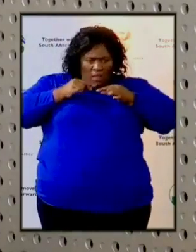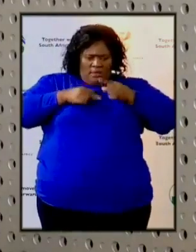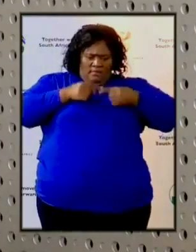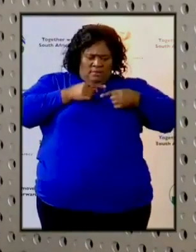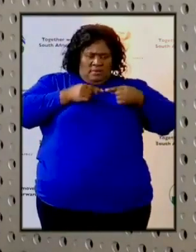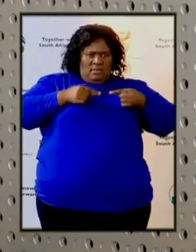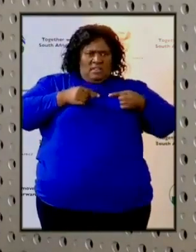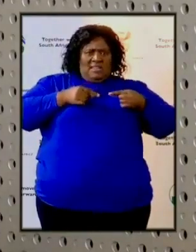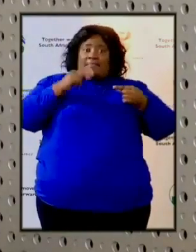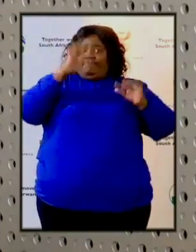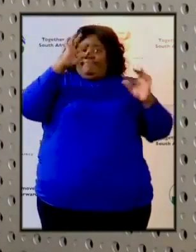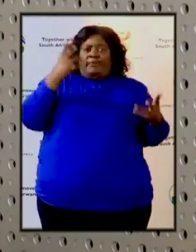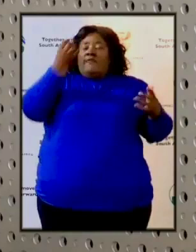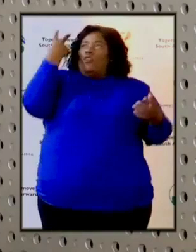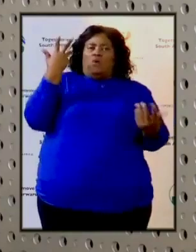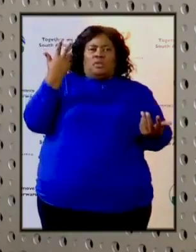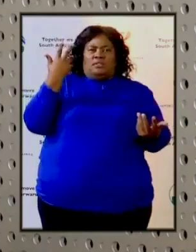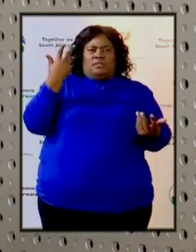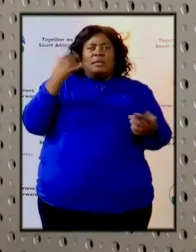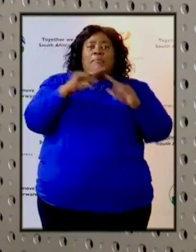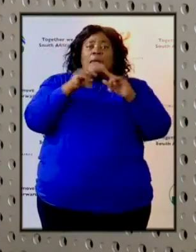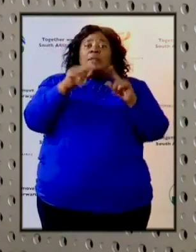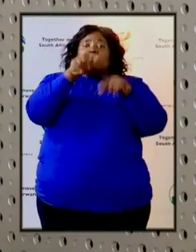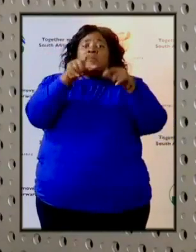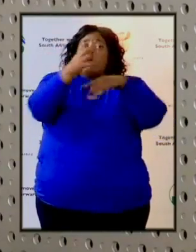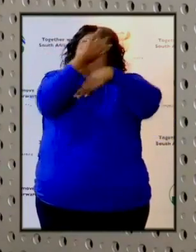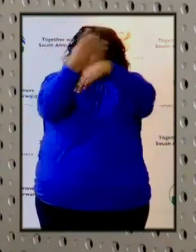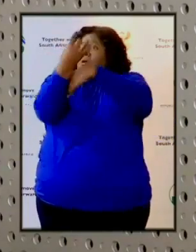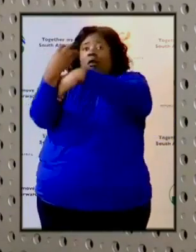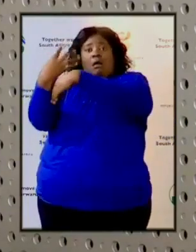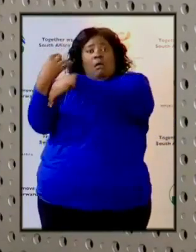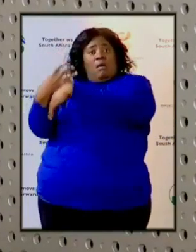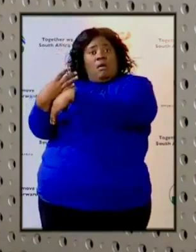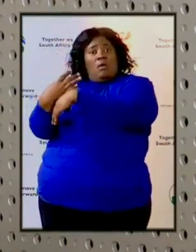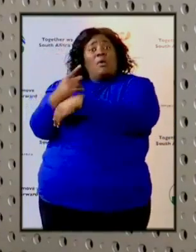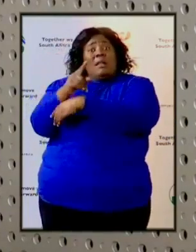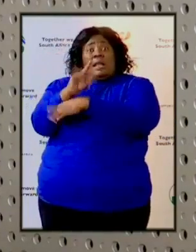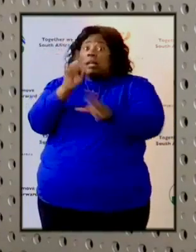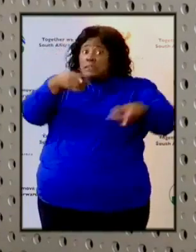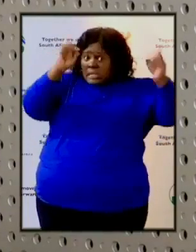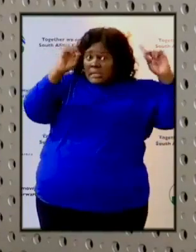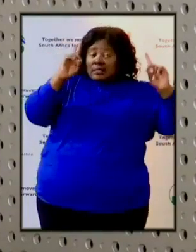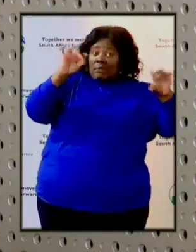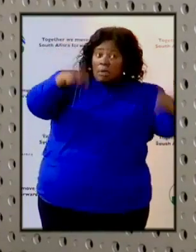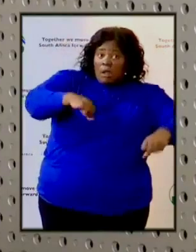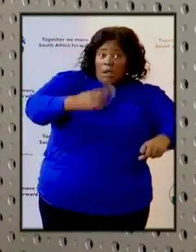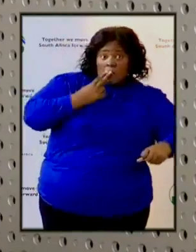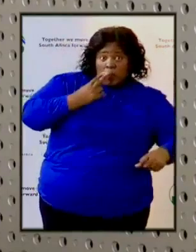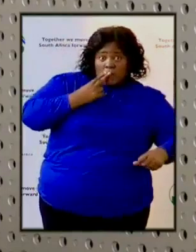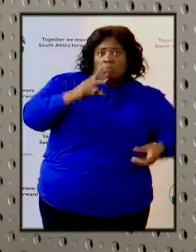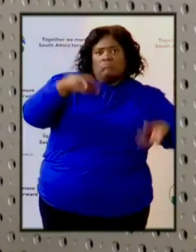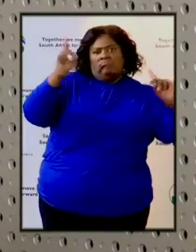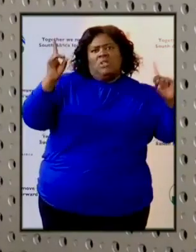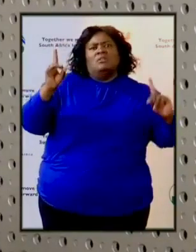the public showing the dangers of allowing smoking, because in the